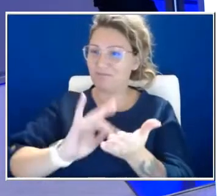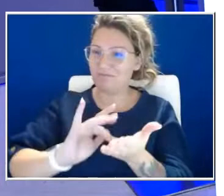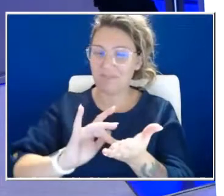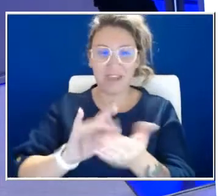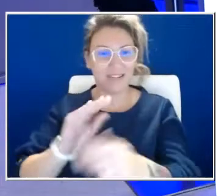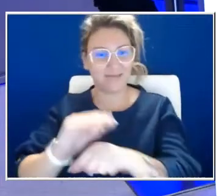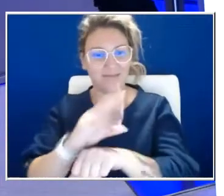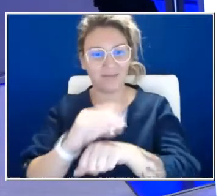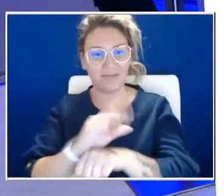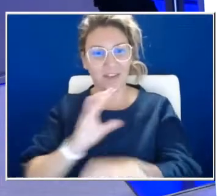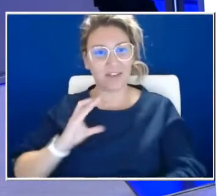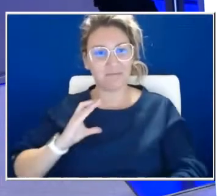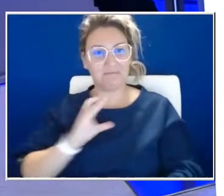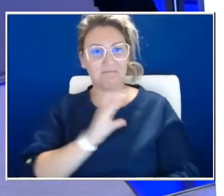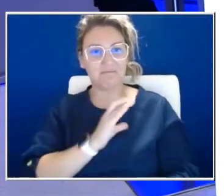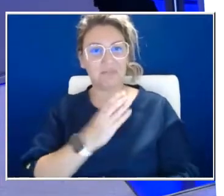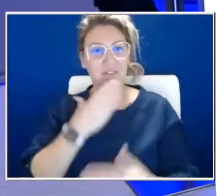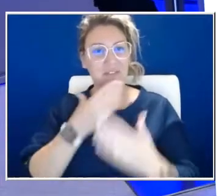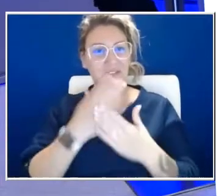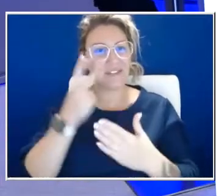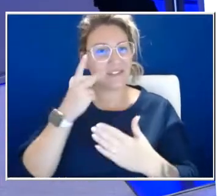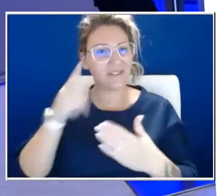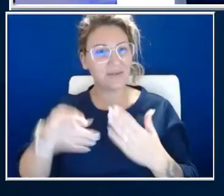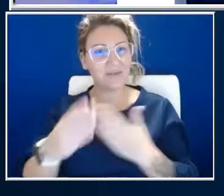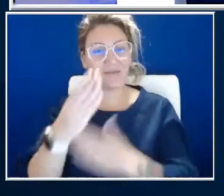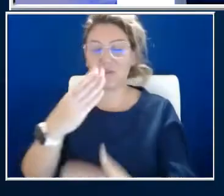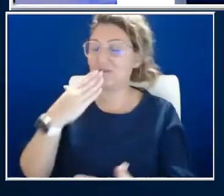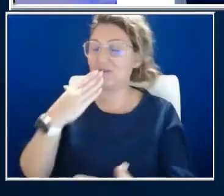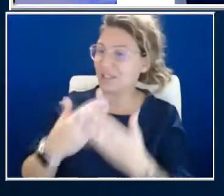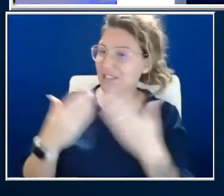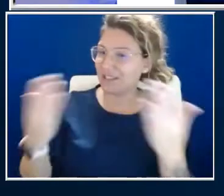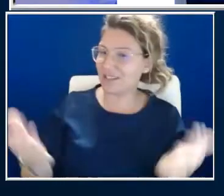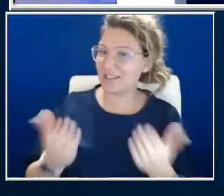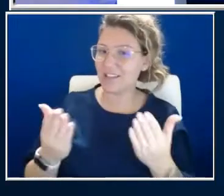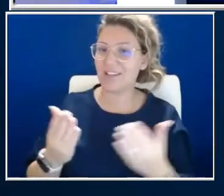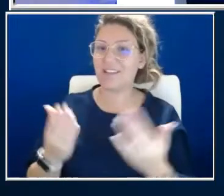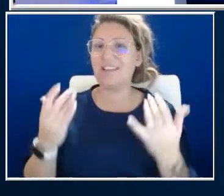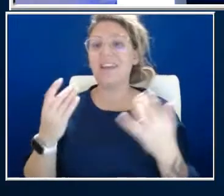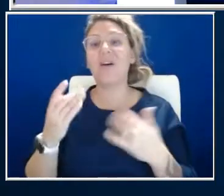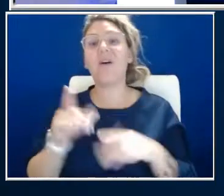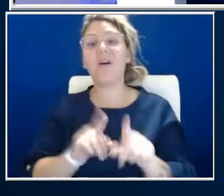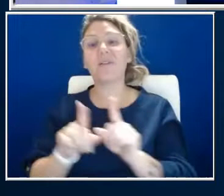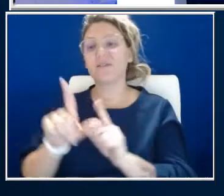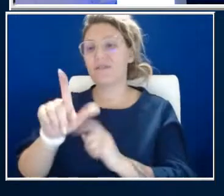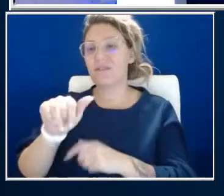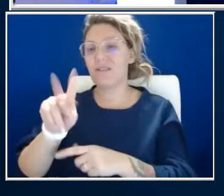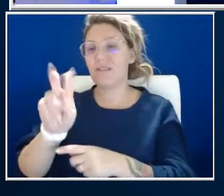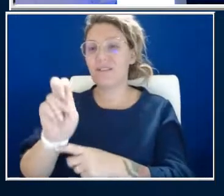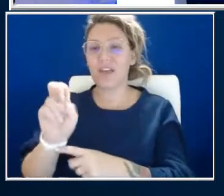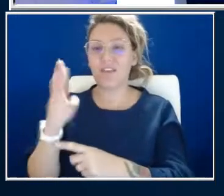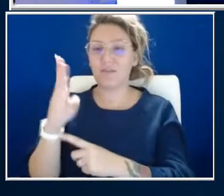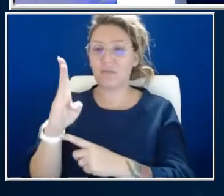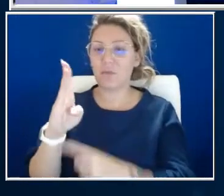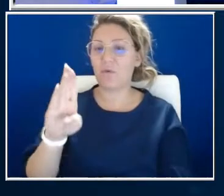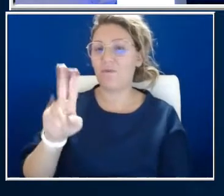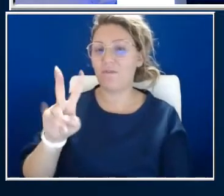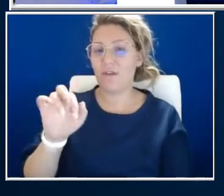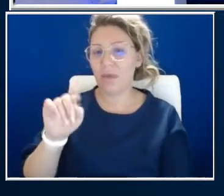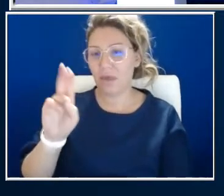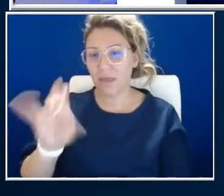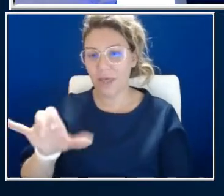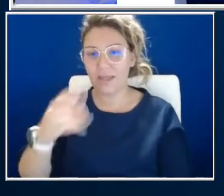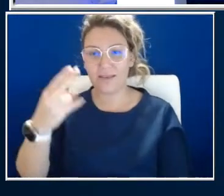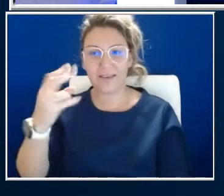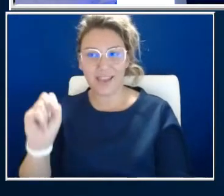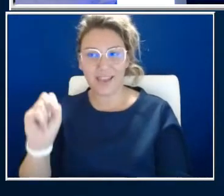today. Always good to see you. Thank you, Jessica. It's good to be here. We are also live at Blue Valley North High School with Doug Wiesner, Youth Sports Medicine Program Director. We've got